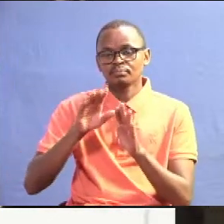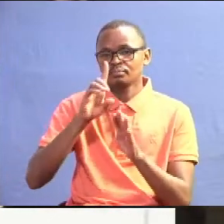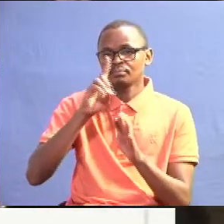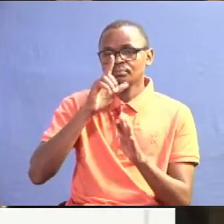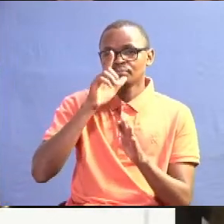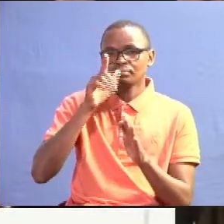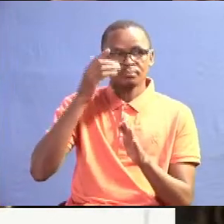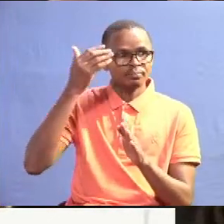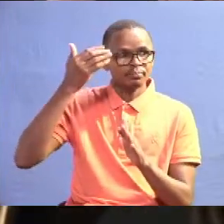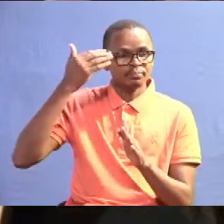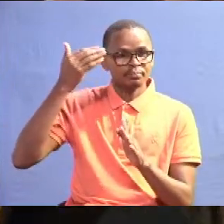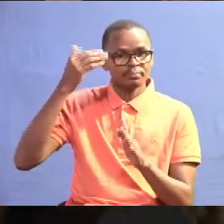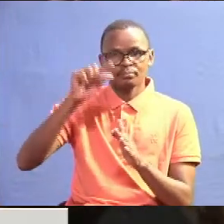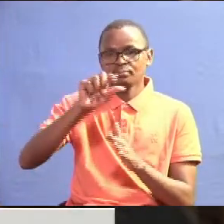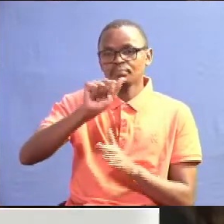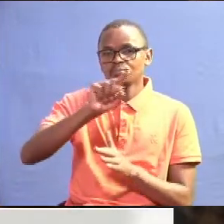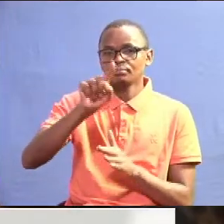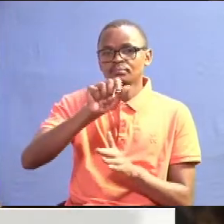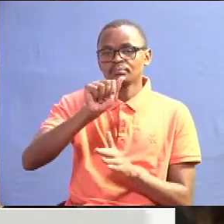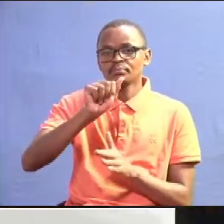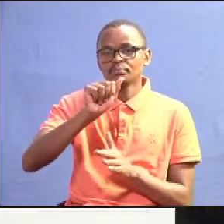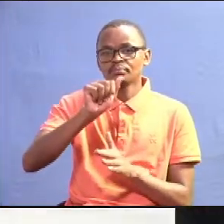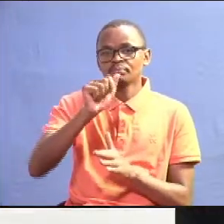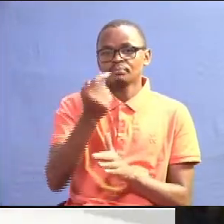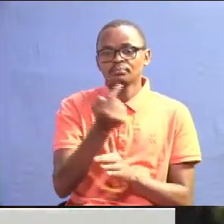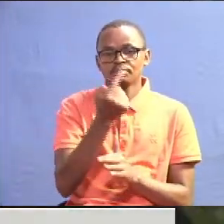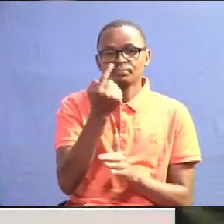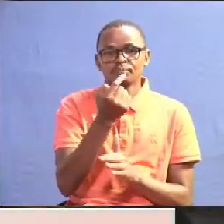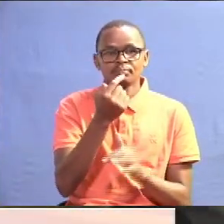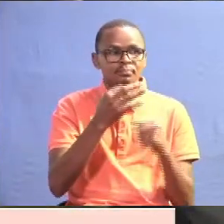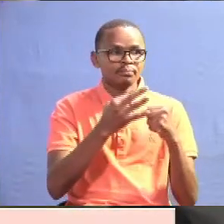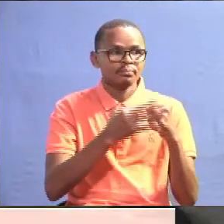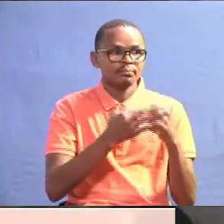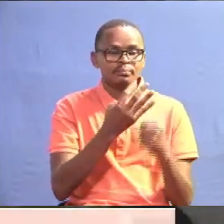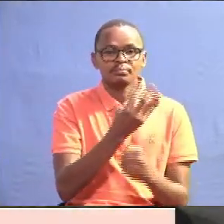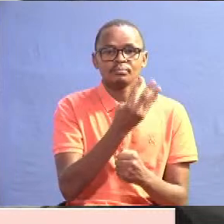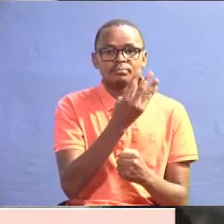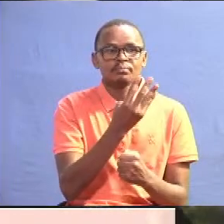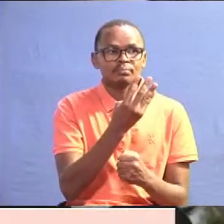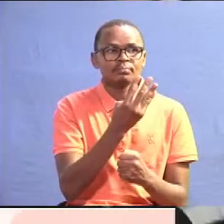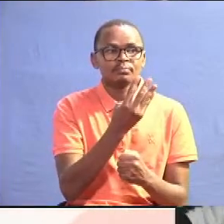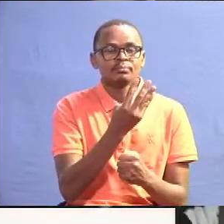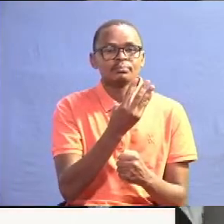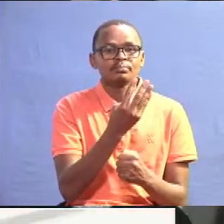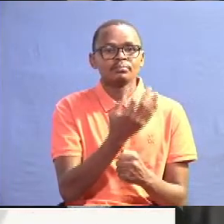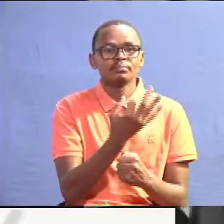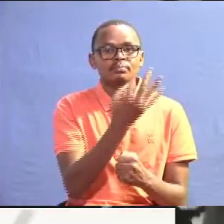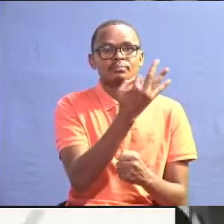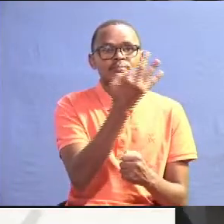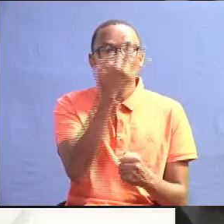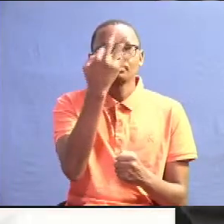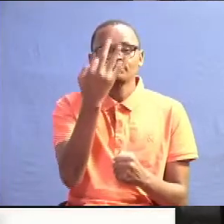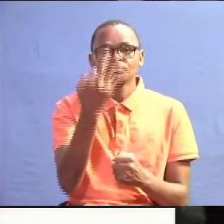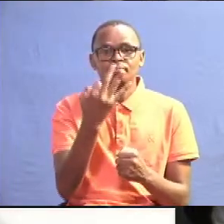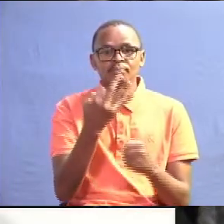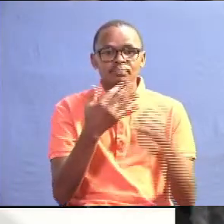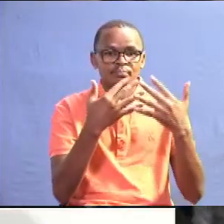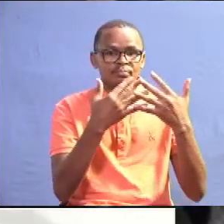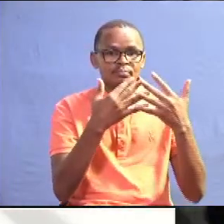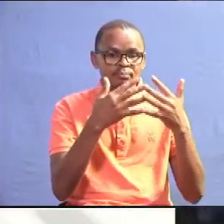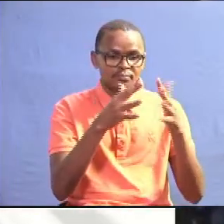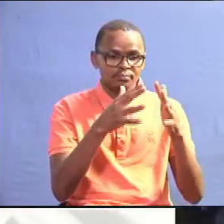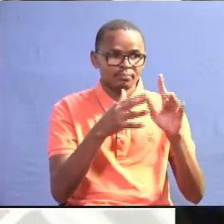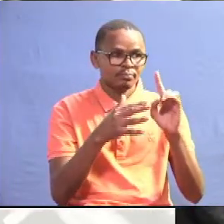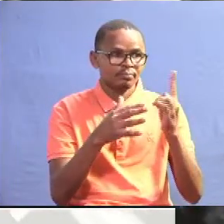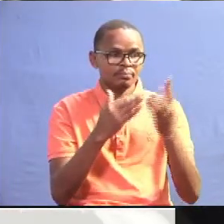lost forever in Gaza. Omri Lifshitz's 84-year-old father is among the 33 hostages due to be released in the